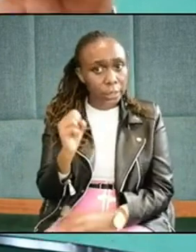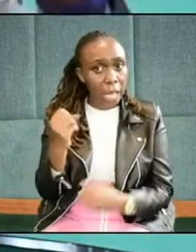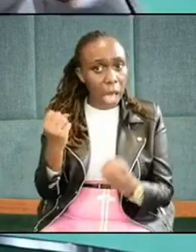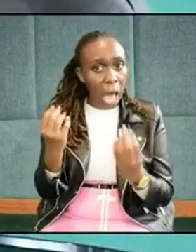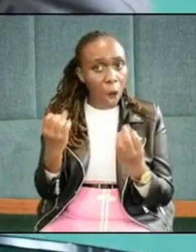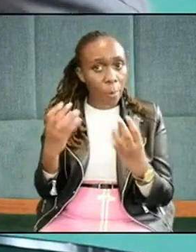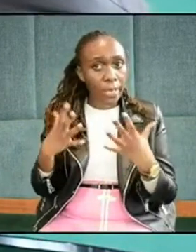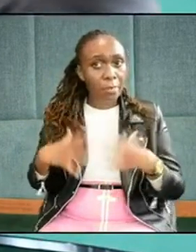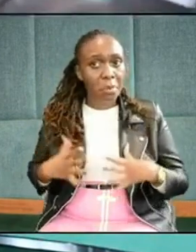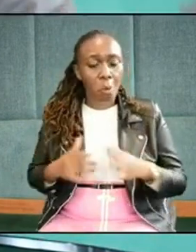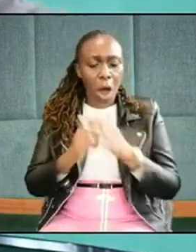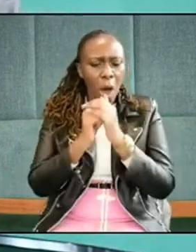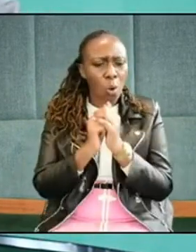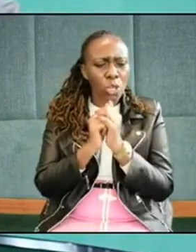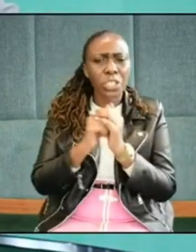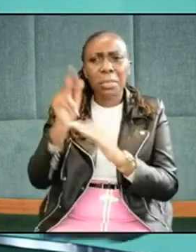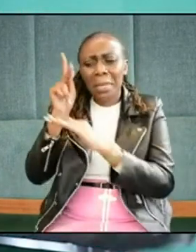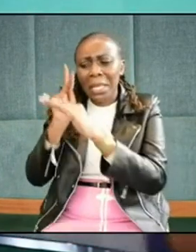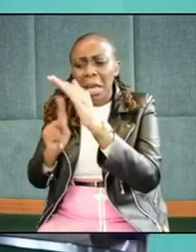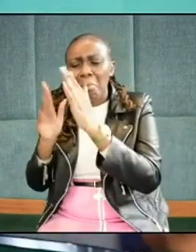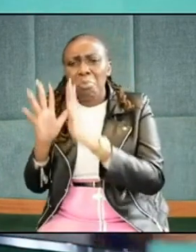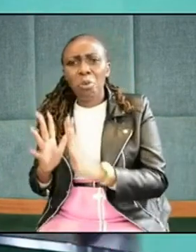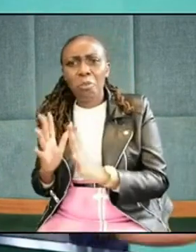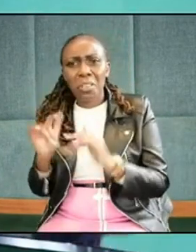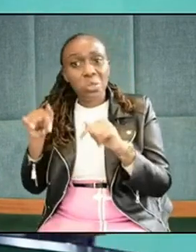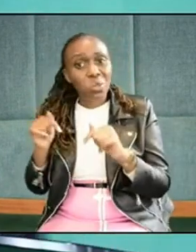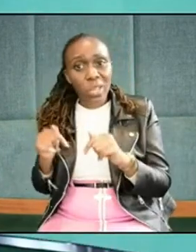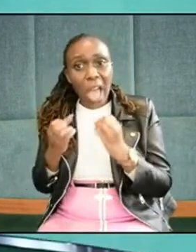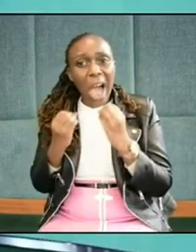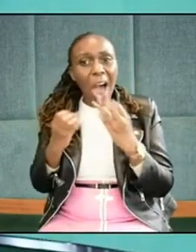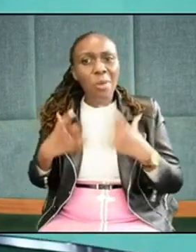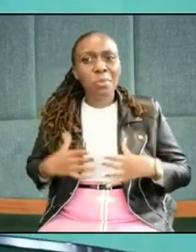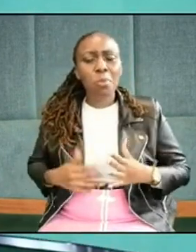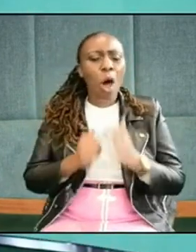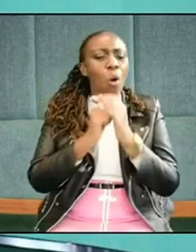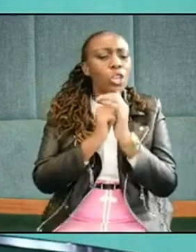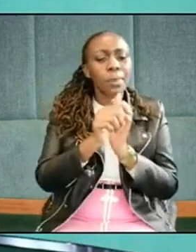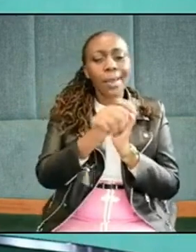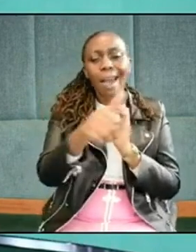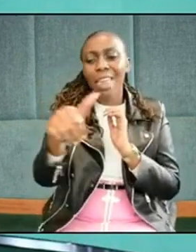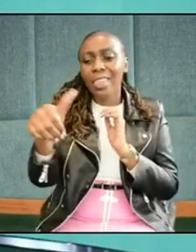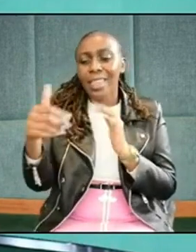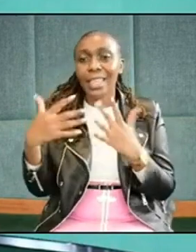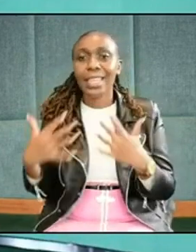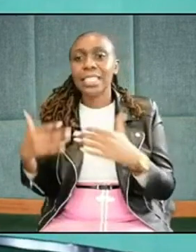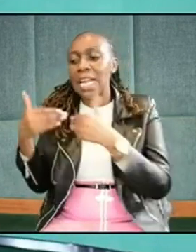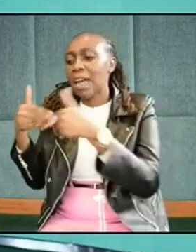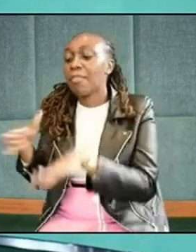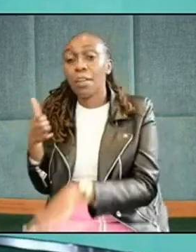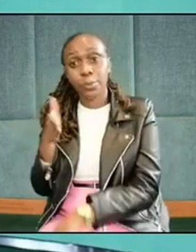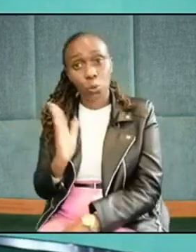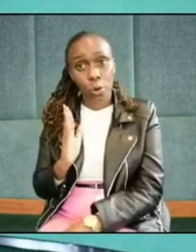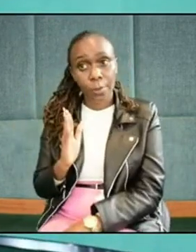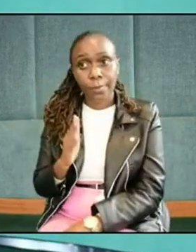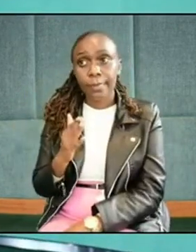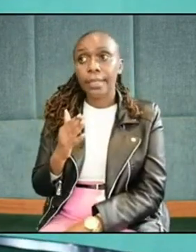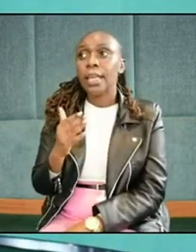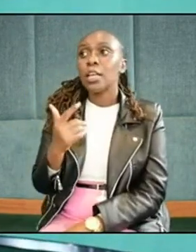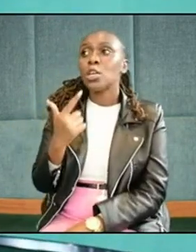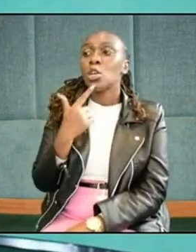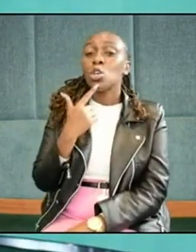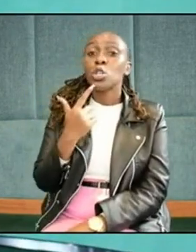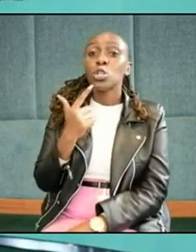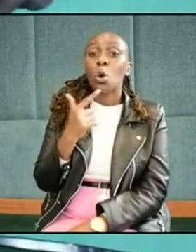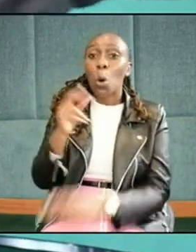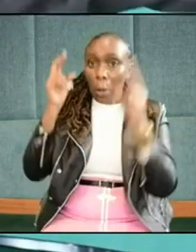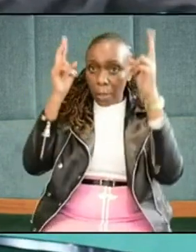How many people are worshiping many other things apart from God himself? He says to him, he takes him up and he shows him the